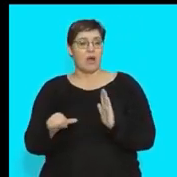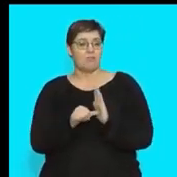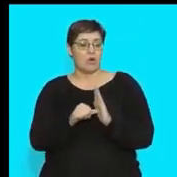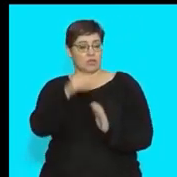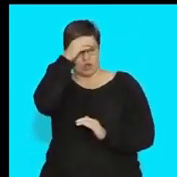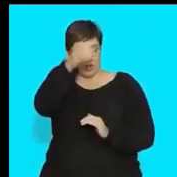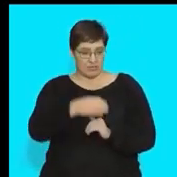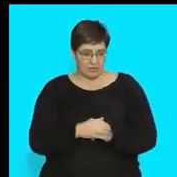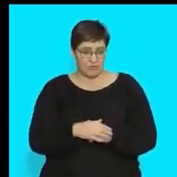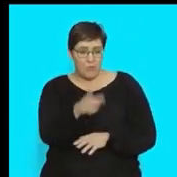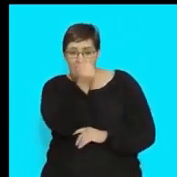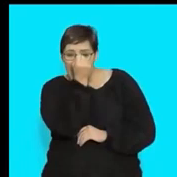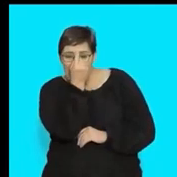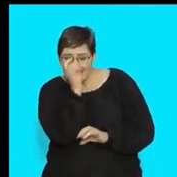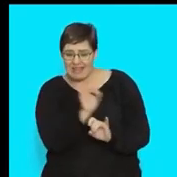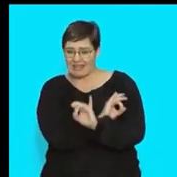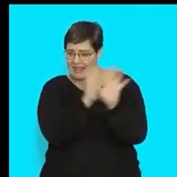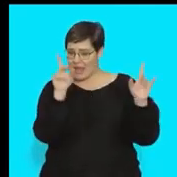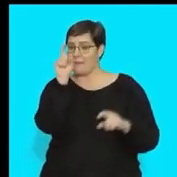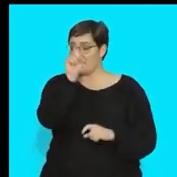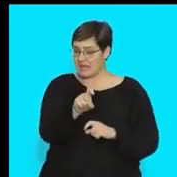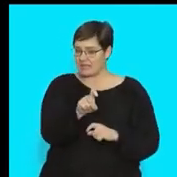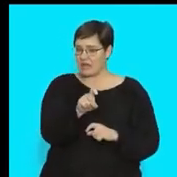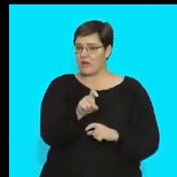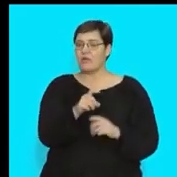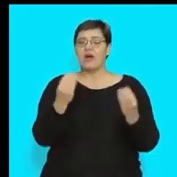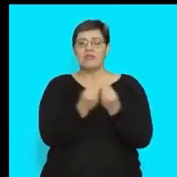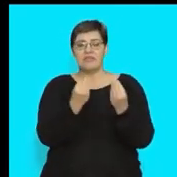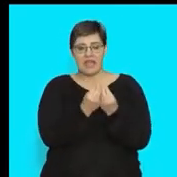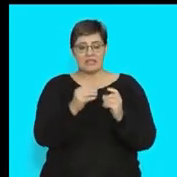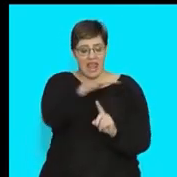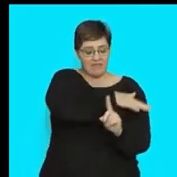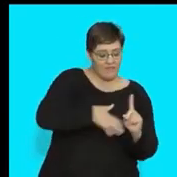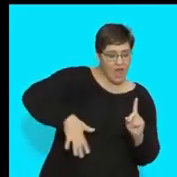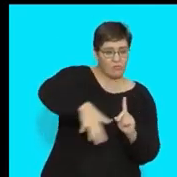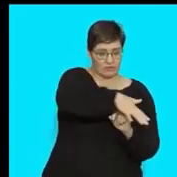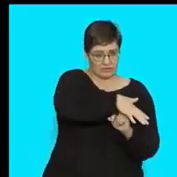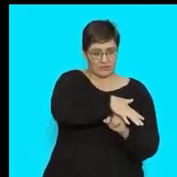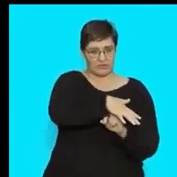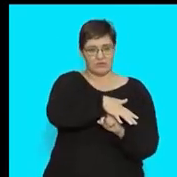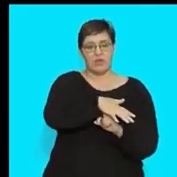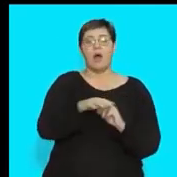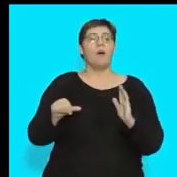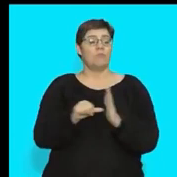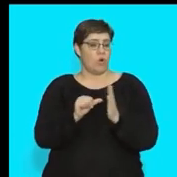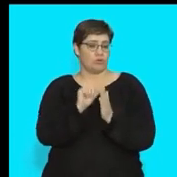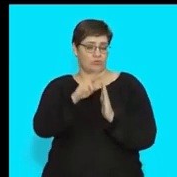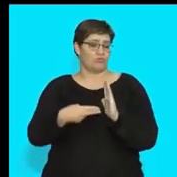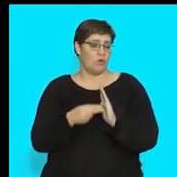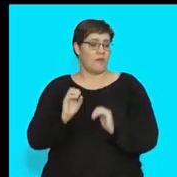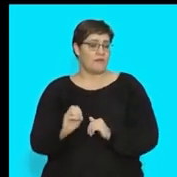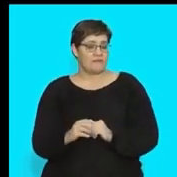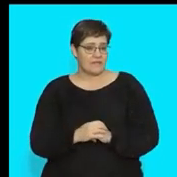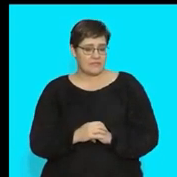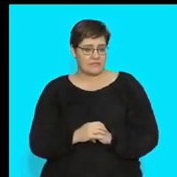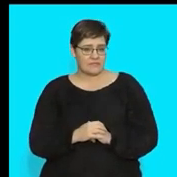concept that you understand that things around the environment have a very important role in